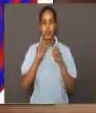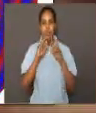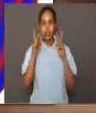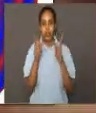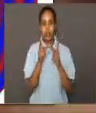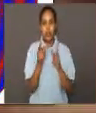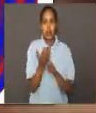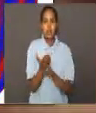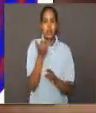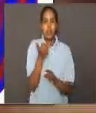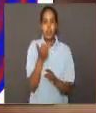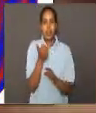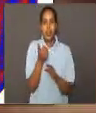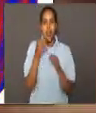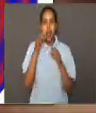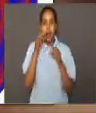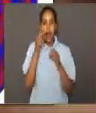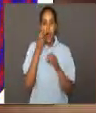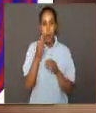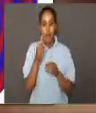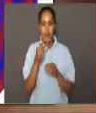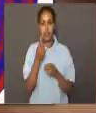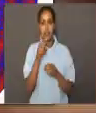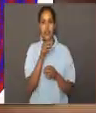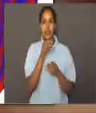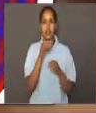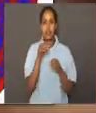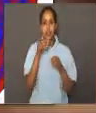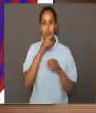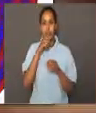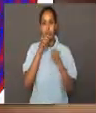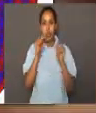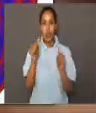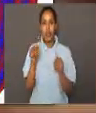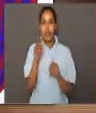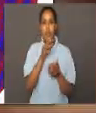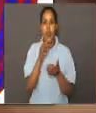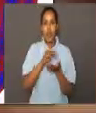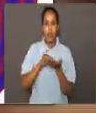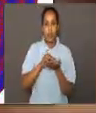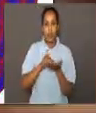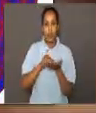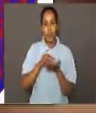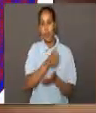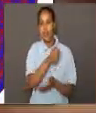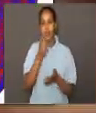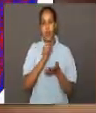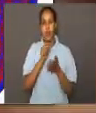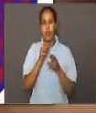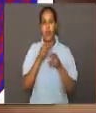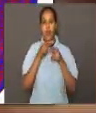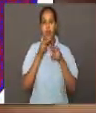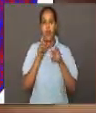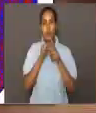were previously occupied by the solvent molecules. In other words,